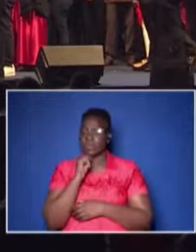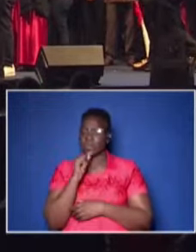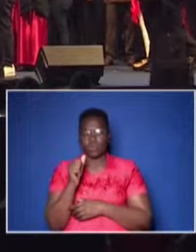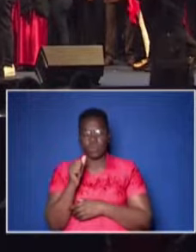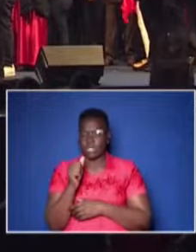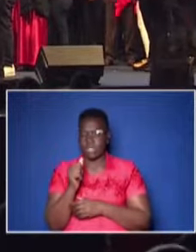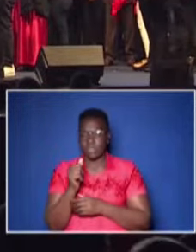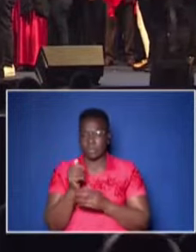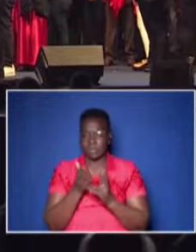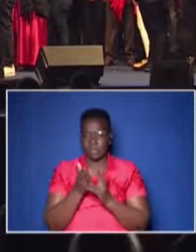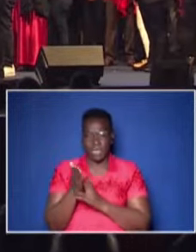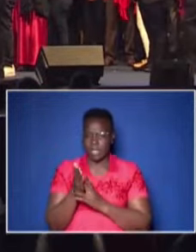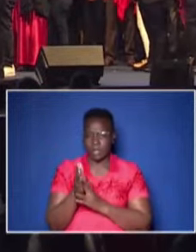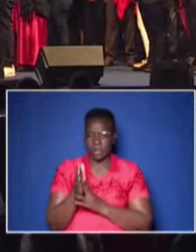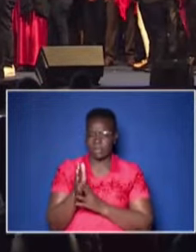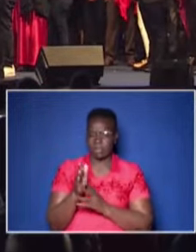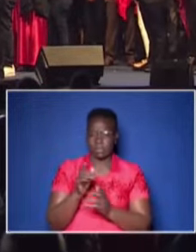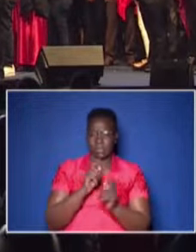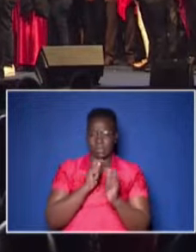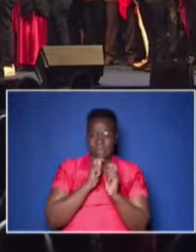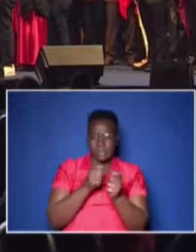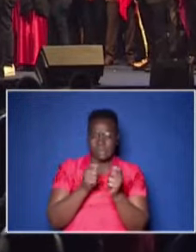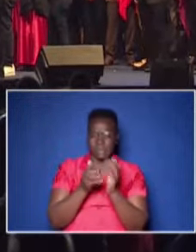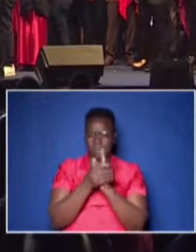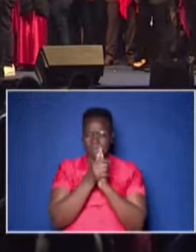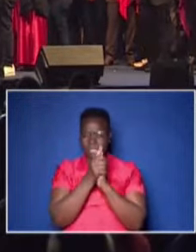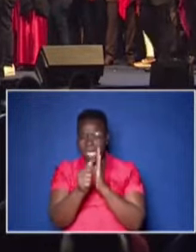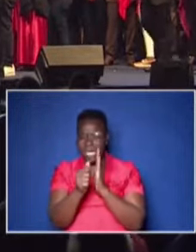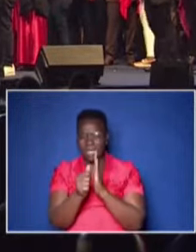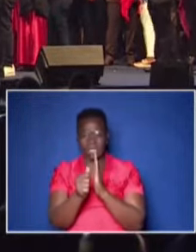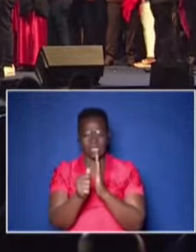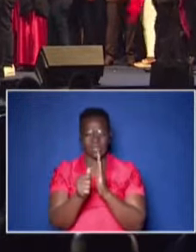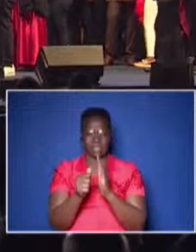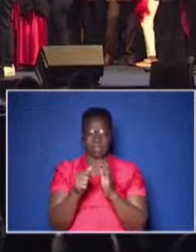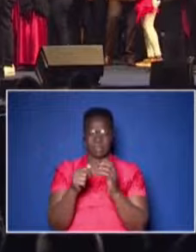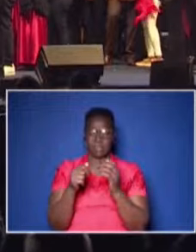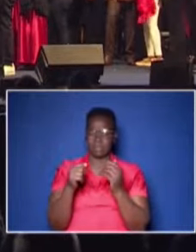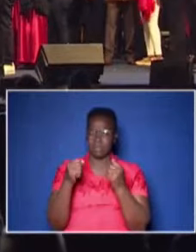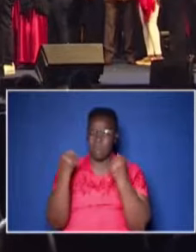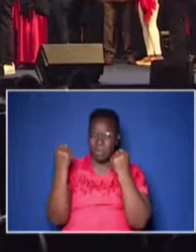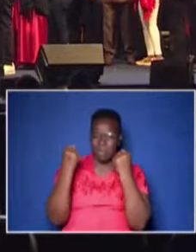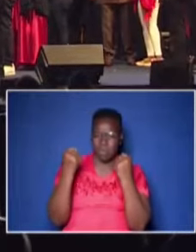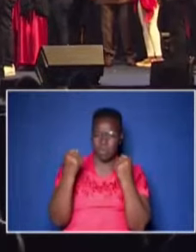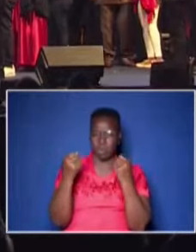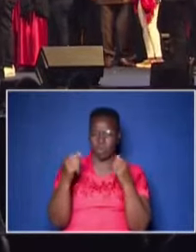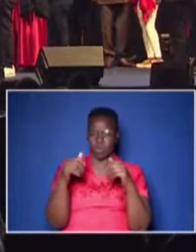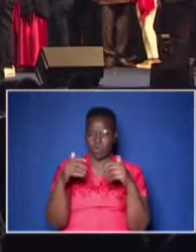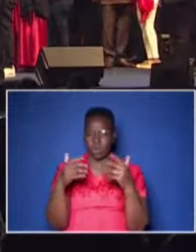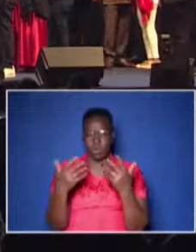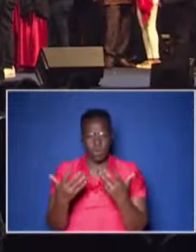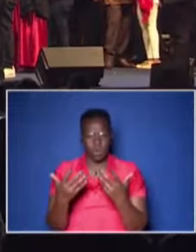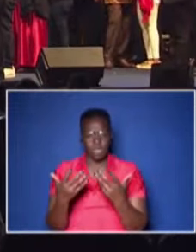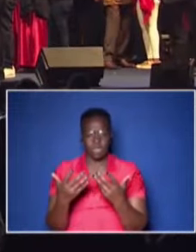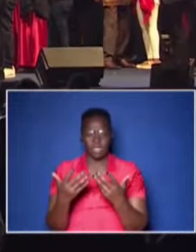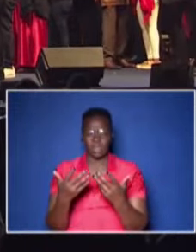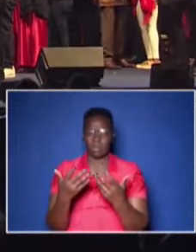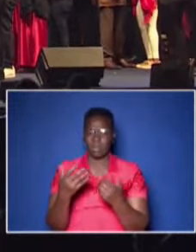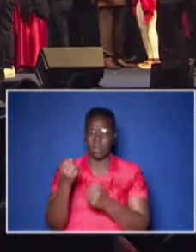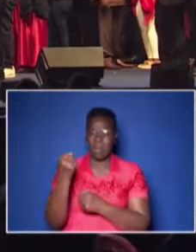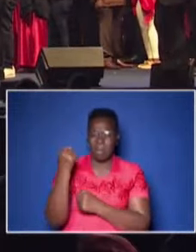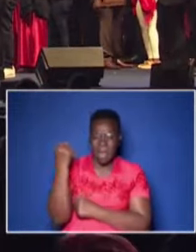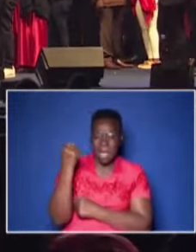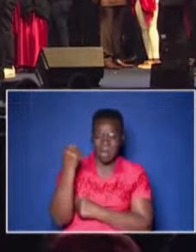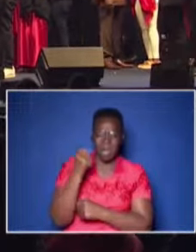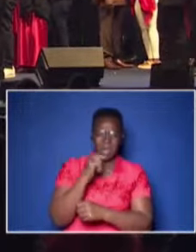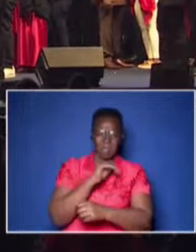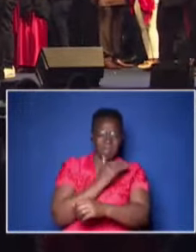work is done not by might nor by